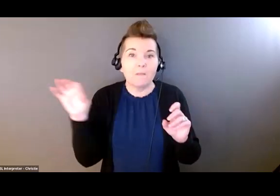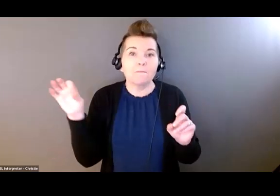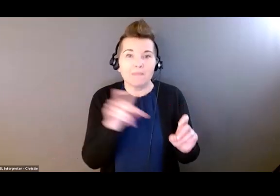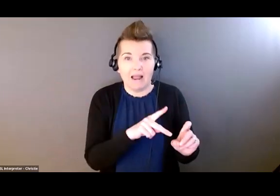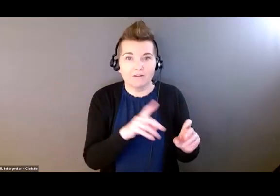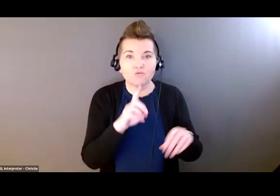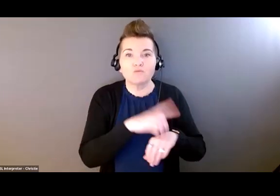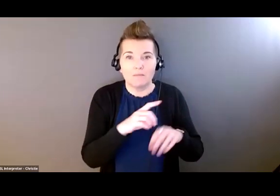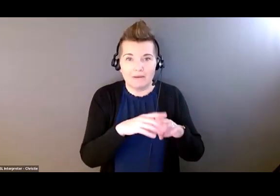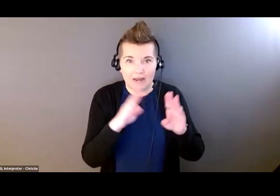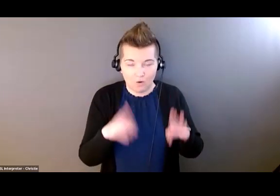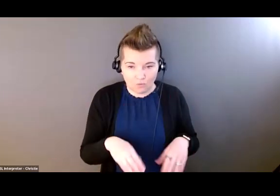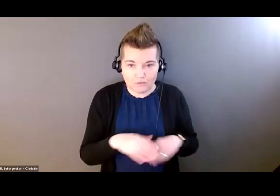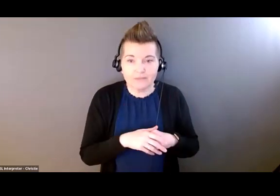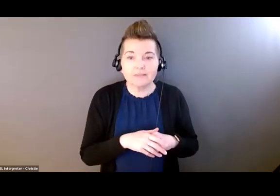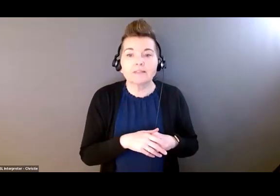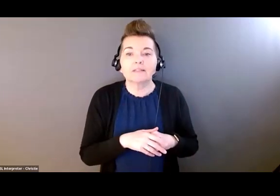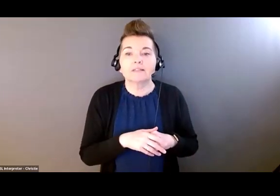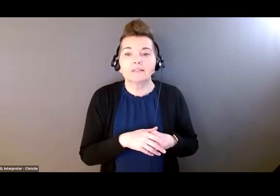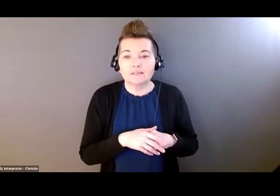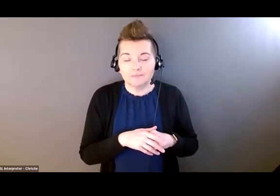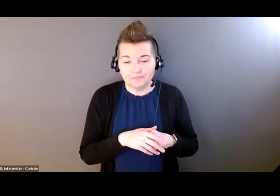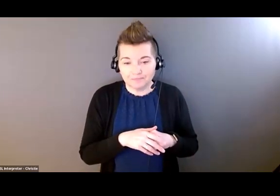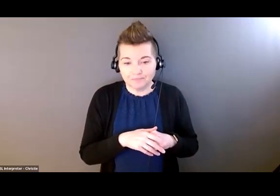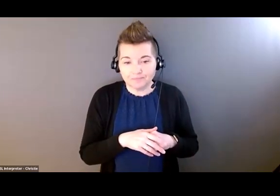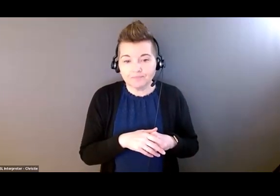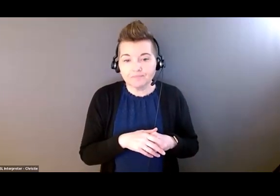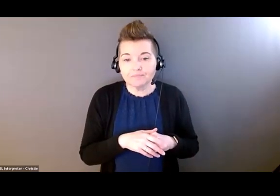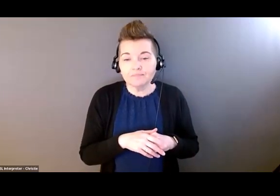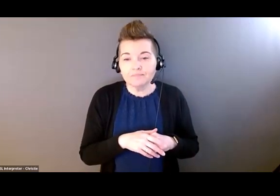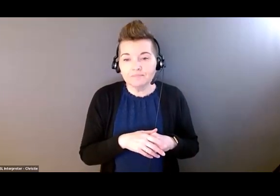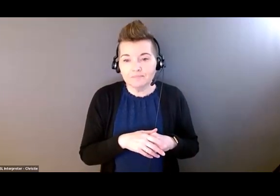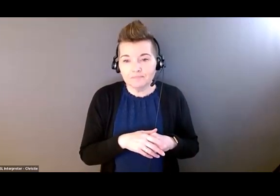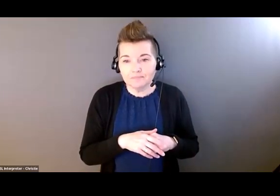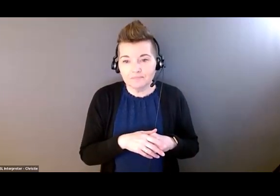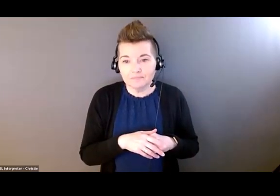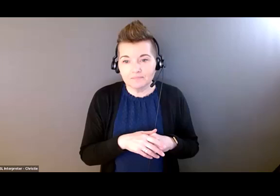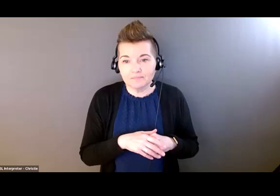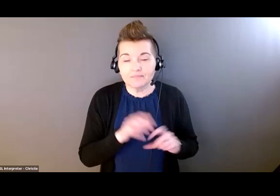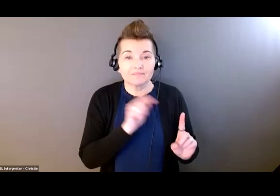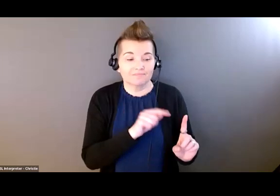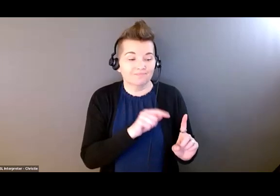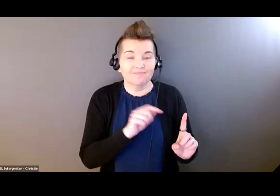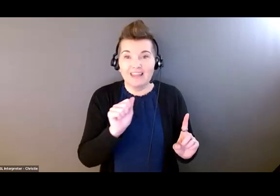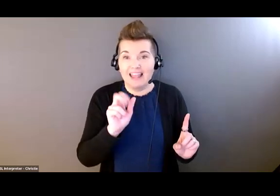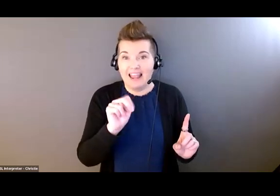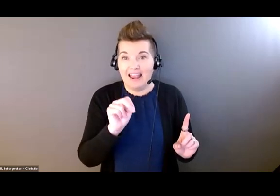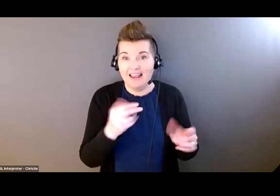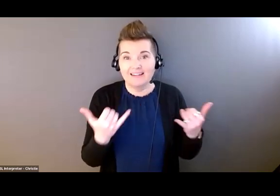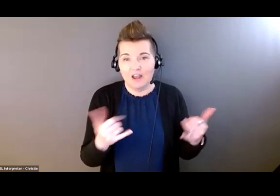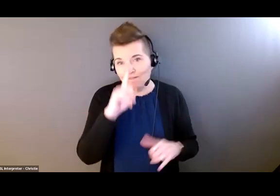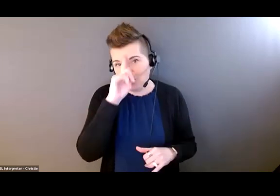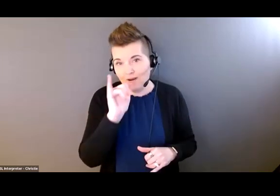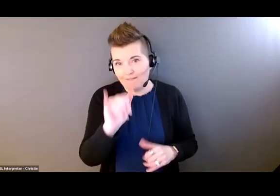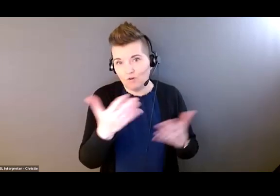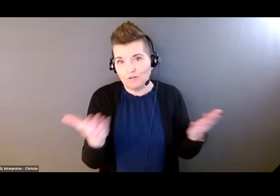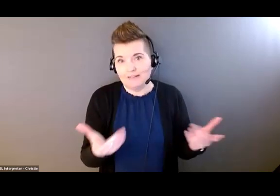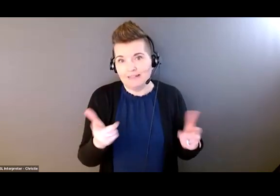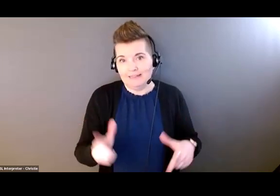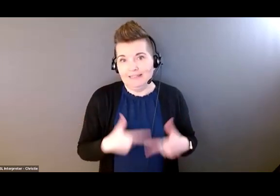Anne returned to Diamond House after, in some ways, care was renegotiated and she returned to